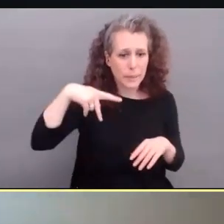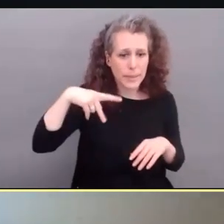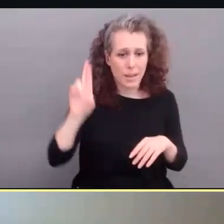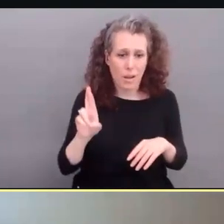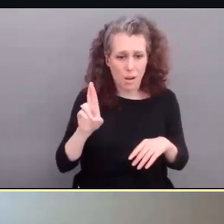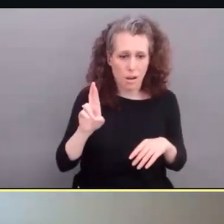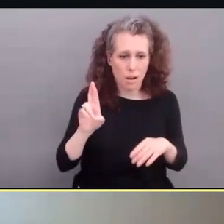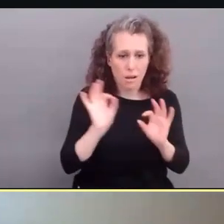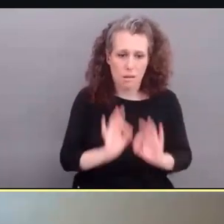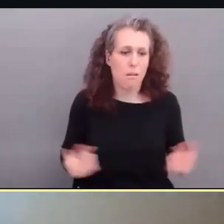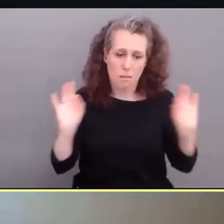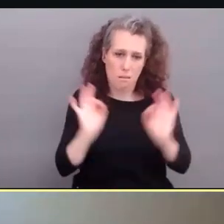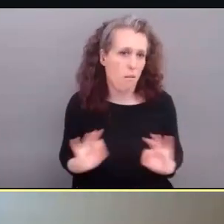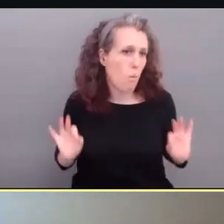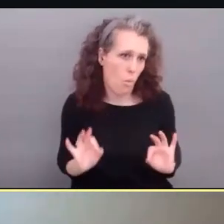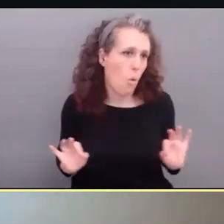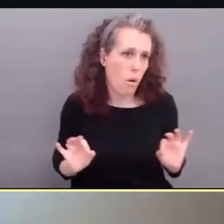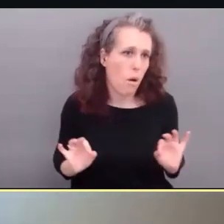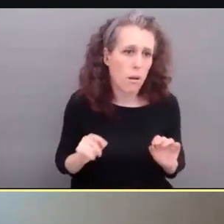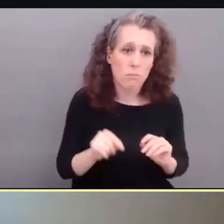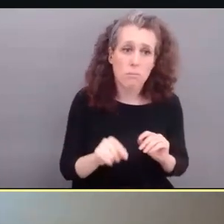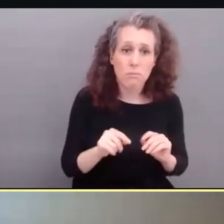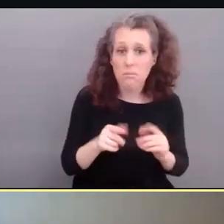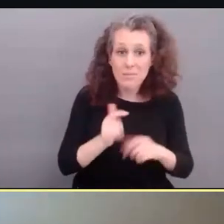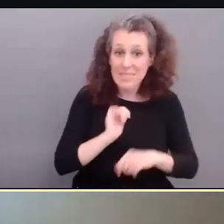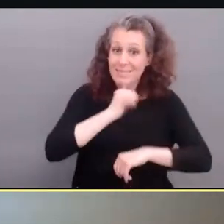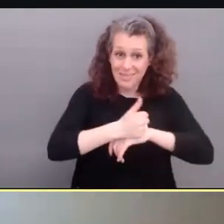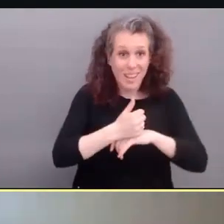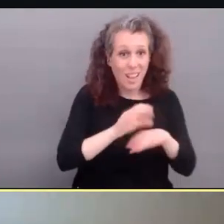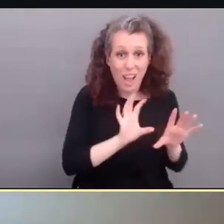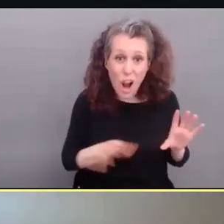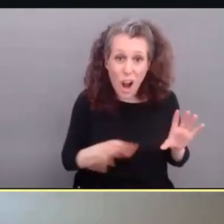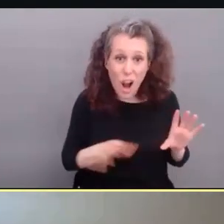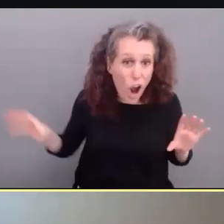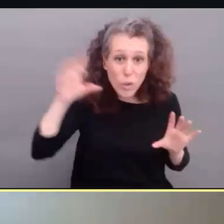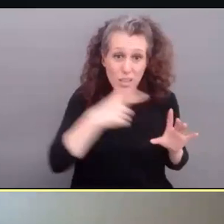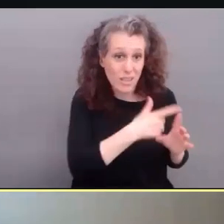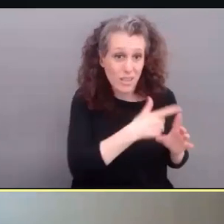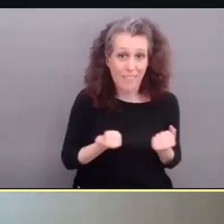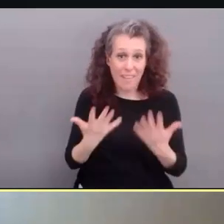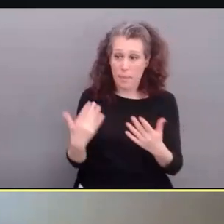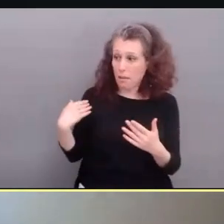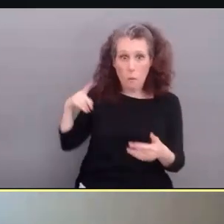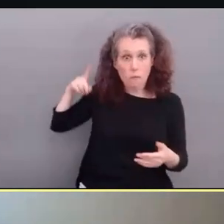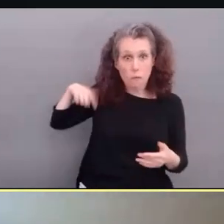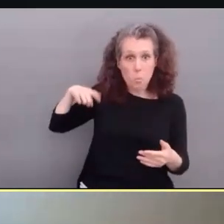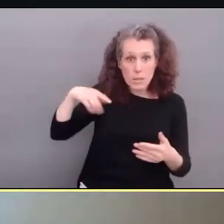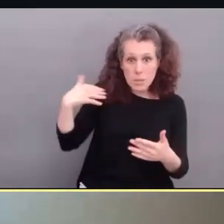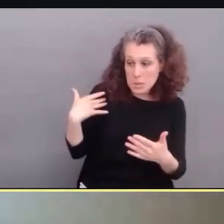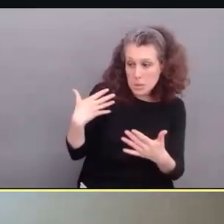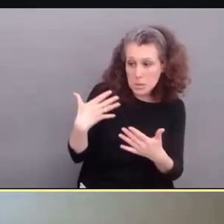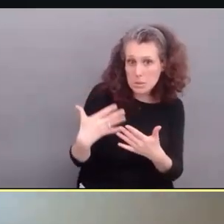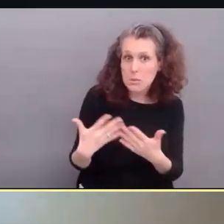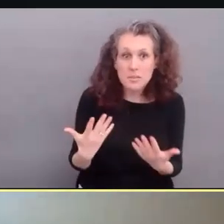actually in place in all countries, and it has been available for a couple of months, I think, by now.